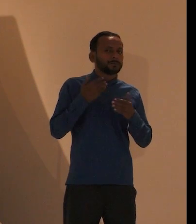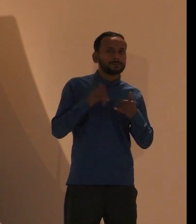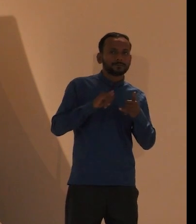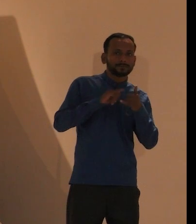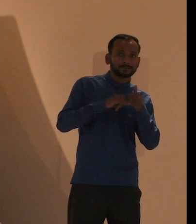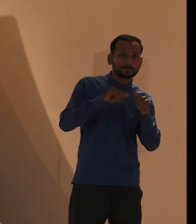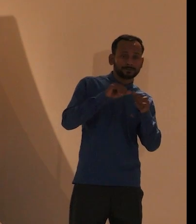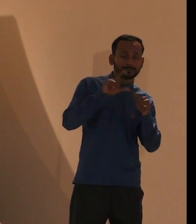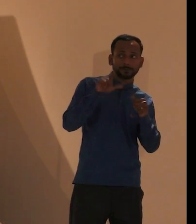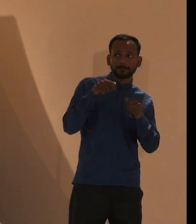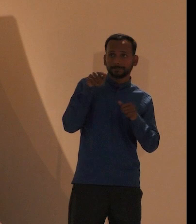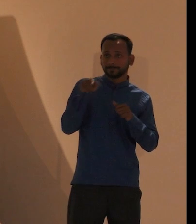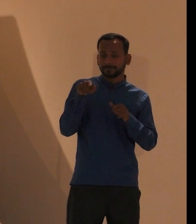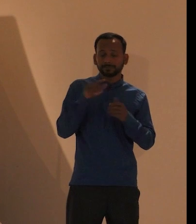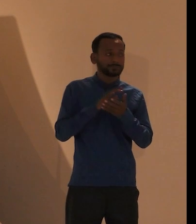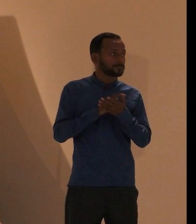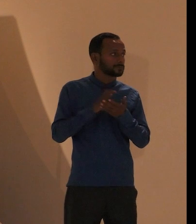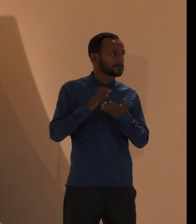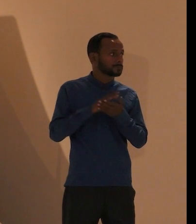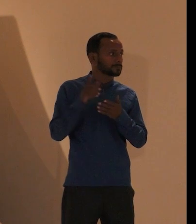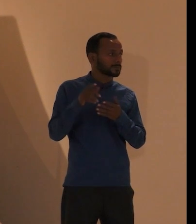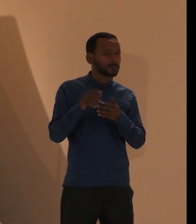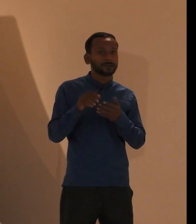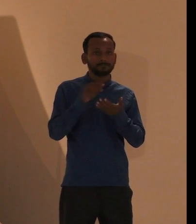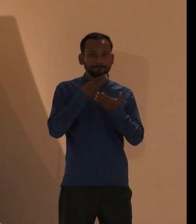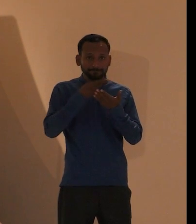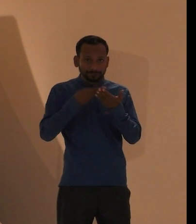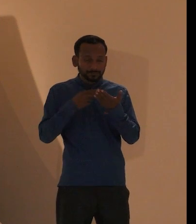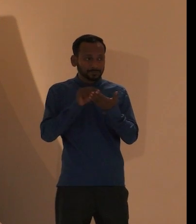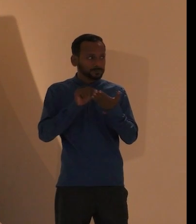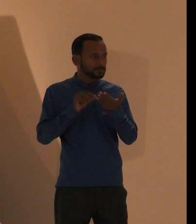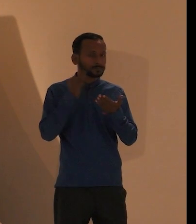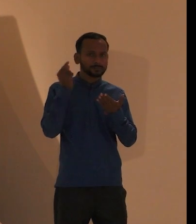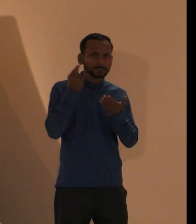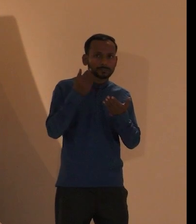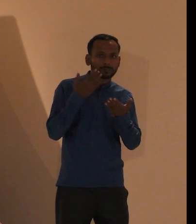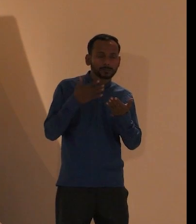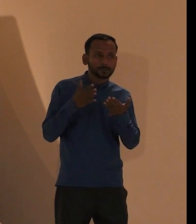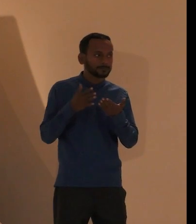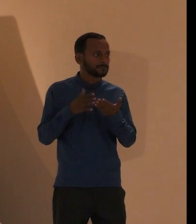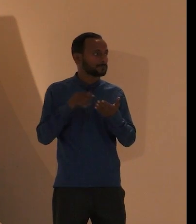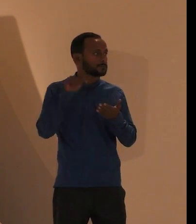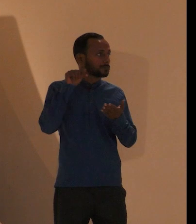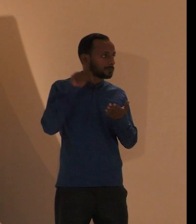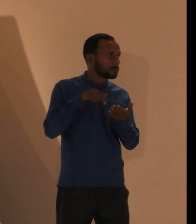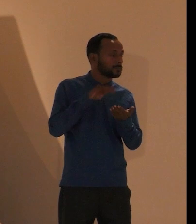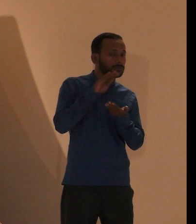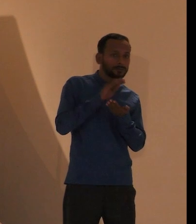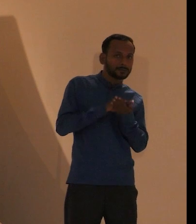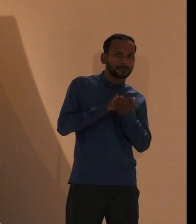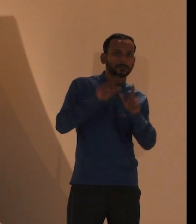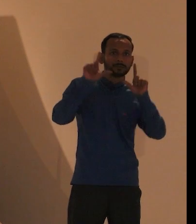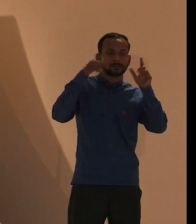had other differently composed stanzas which were not used in the versions that he... So we have